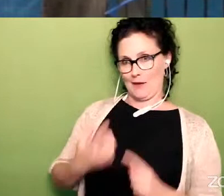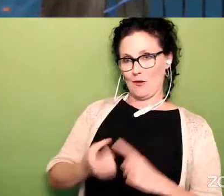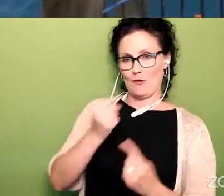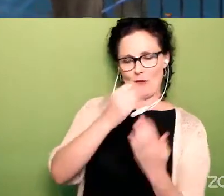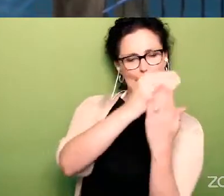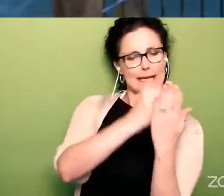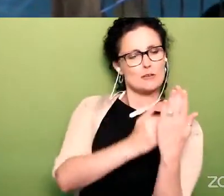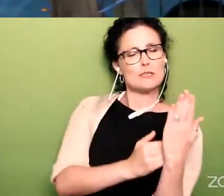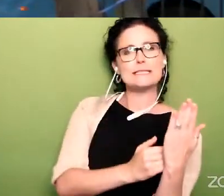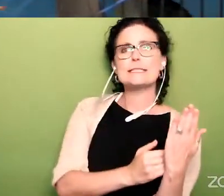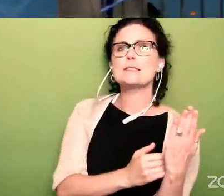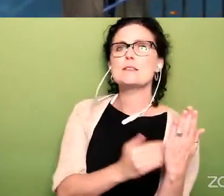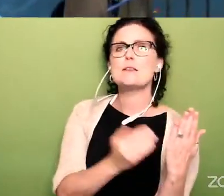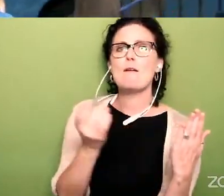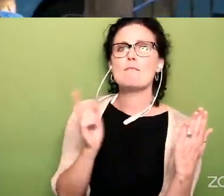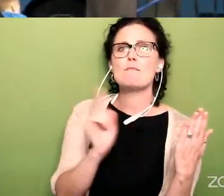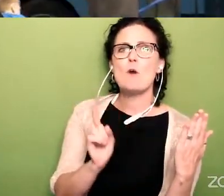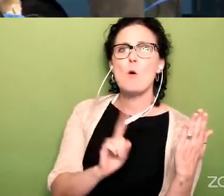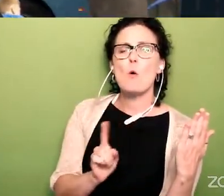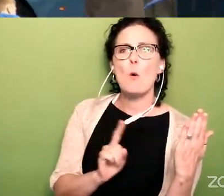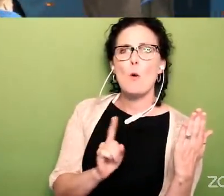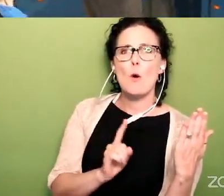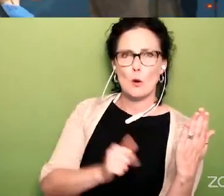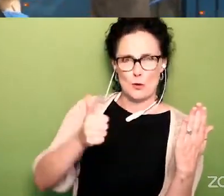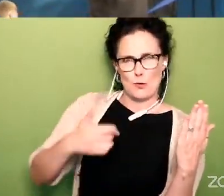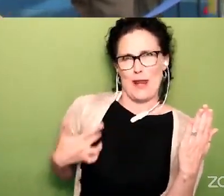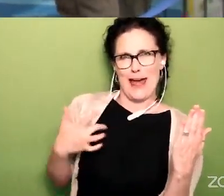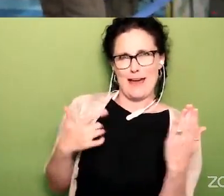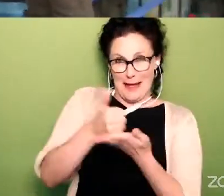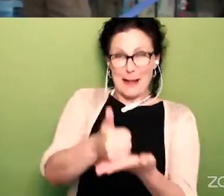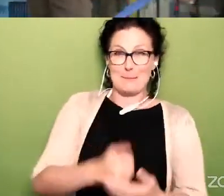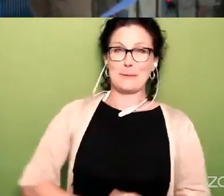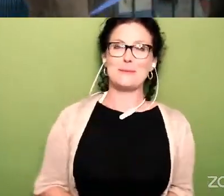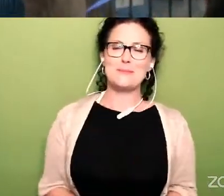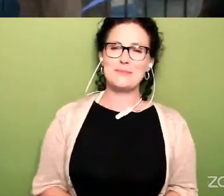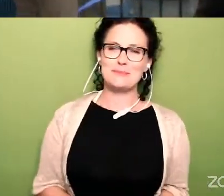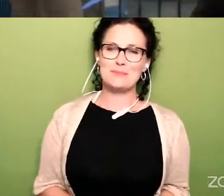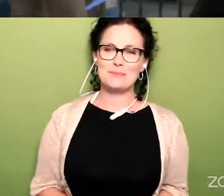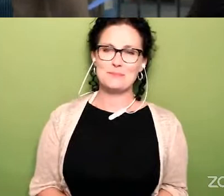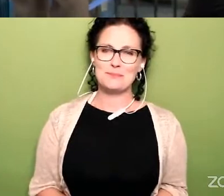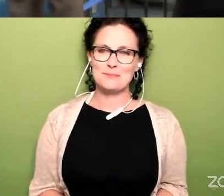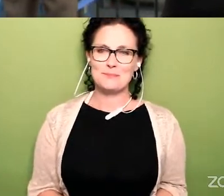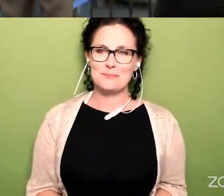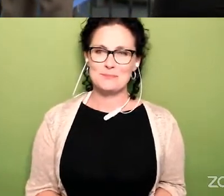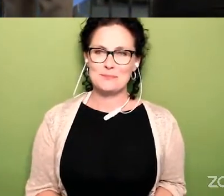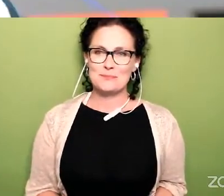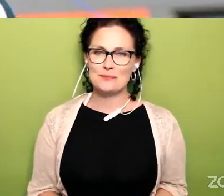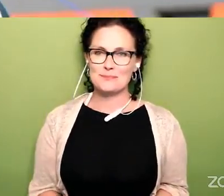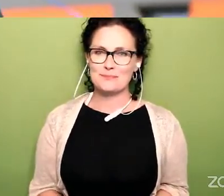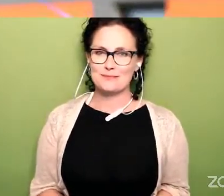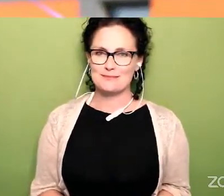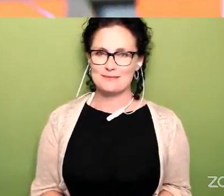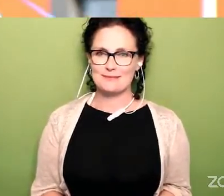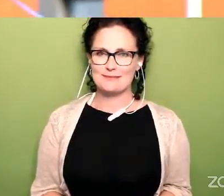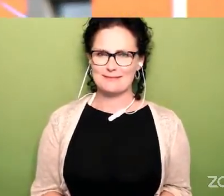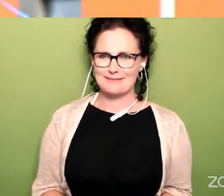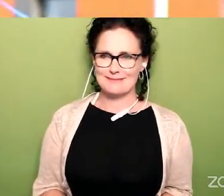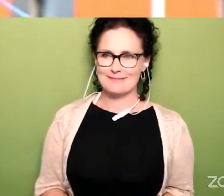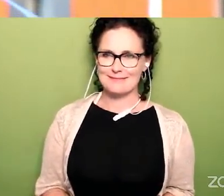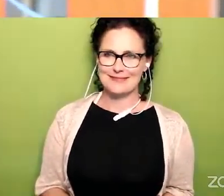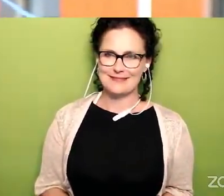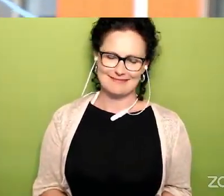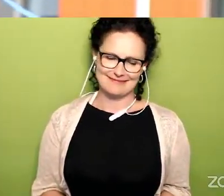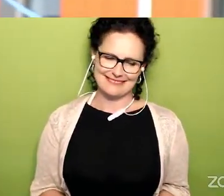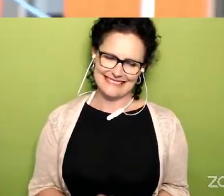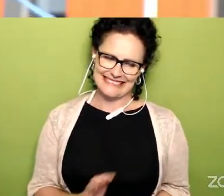No, not now, Mandeep. Now, yes. Number 17. How can you be alone when all the past, present